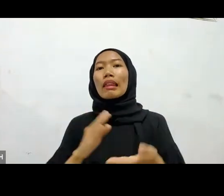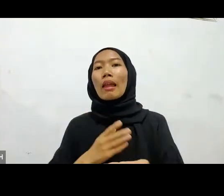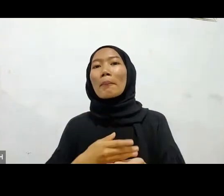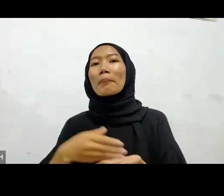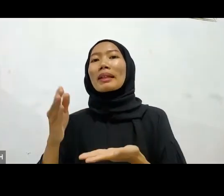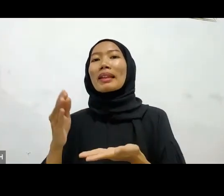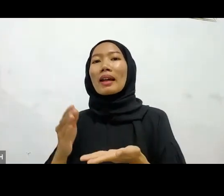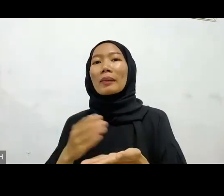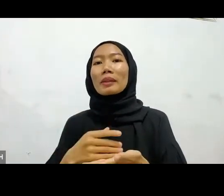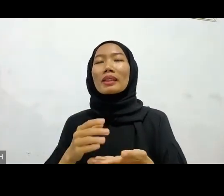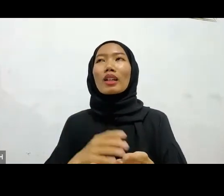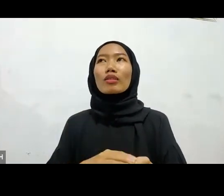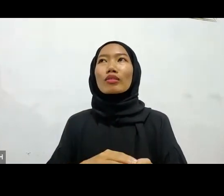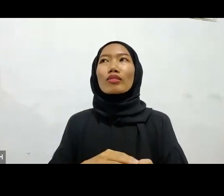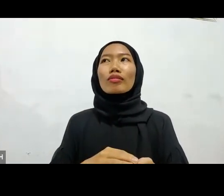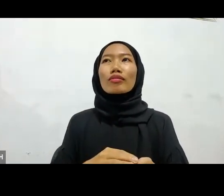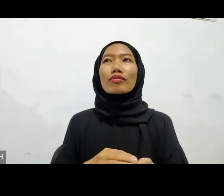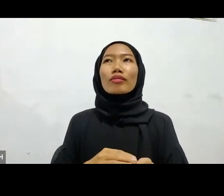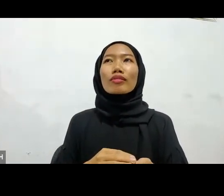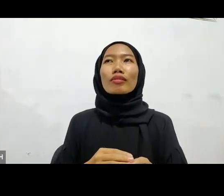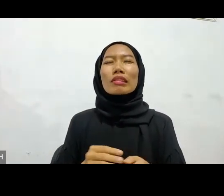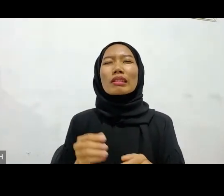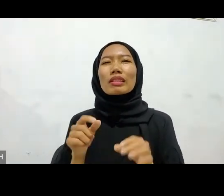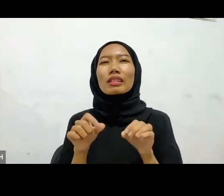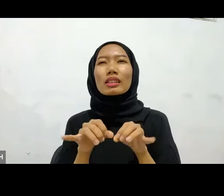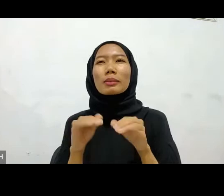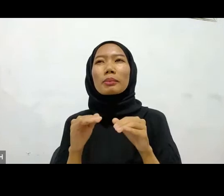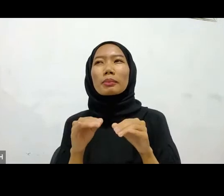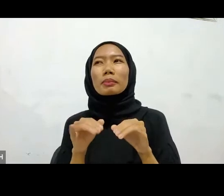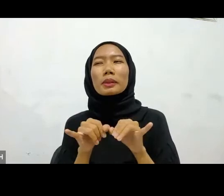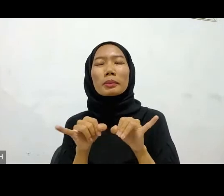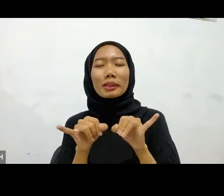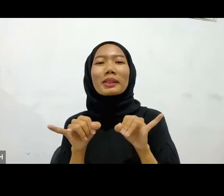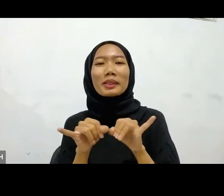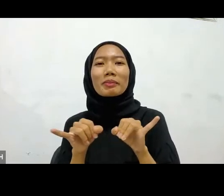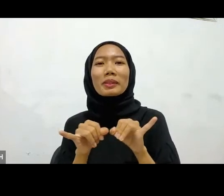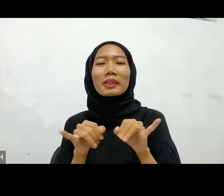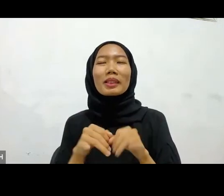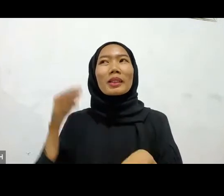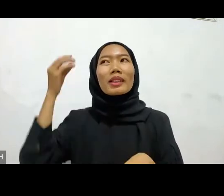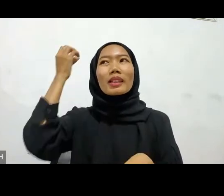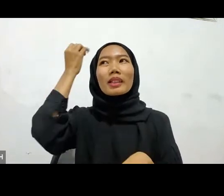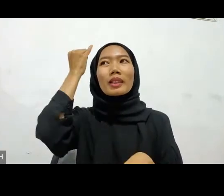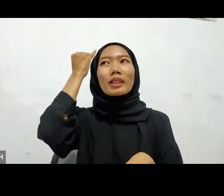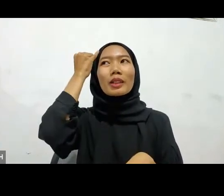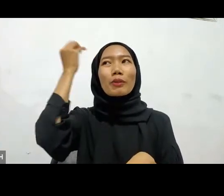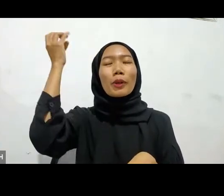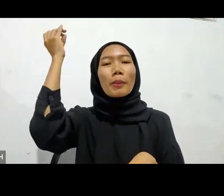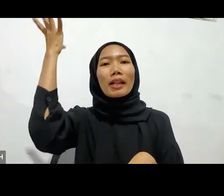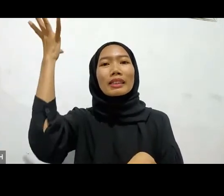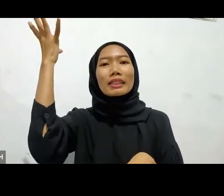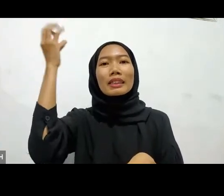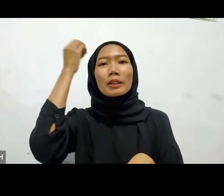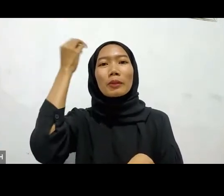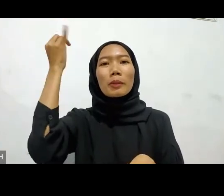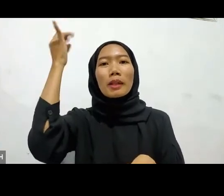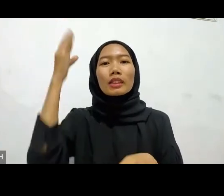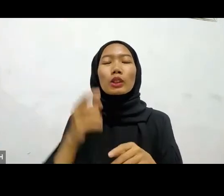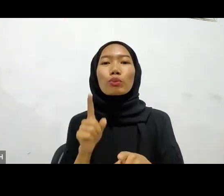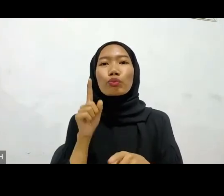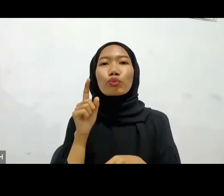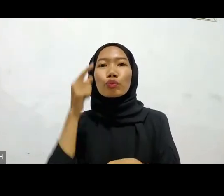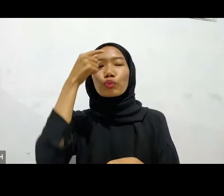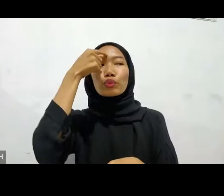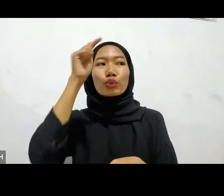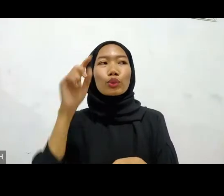So clearly, when you set up new norms that are ambitious, a lot of people in an